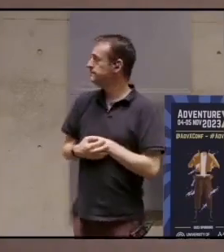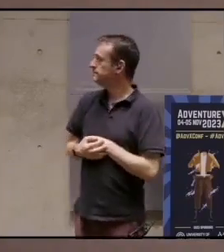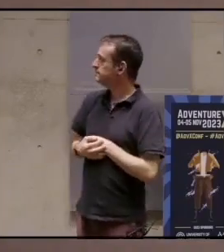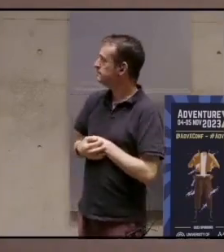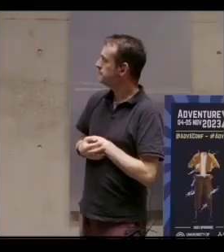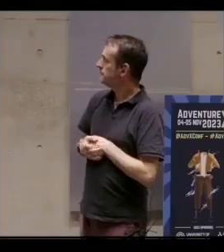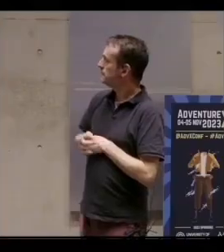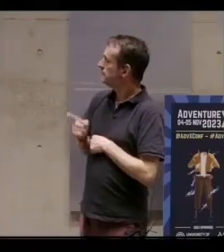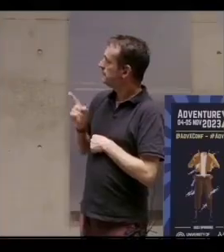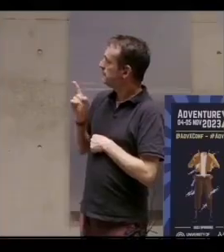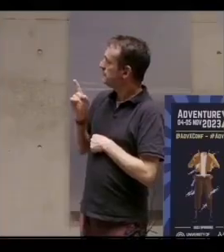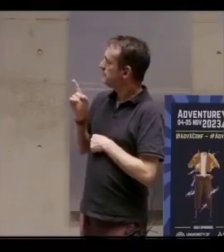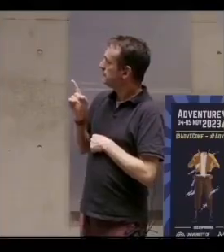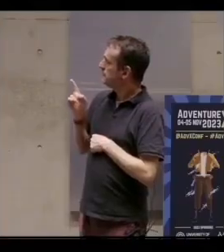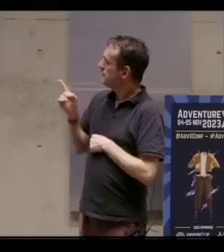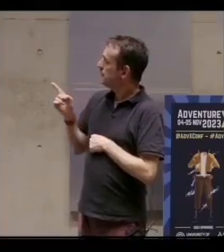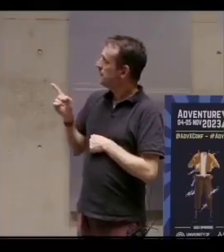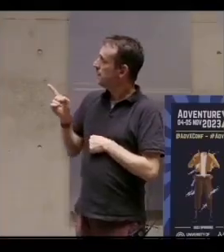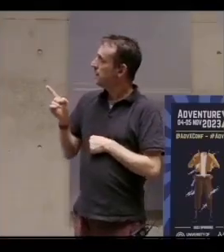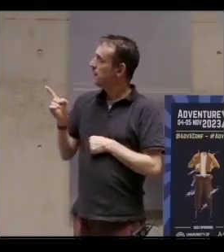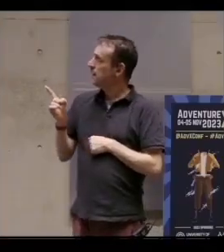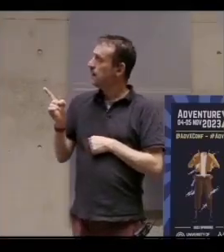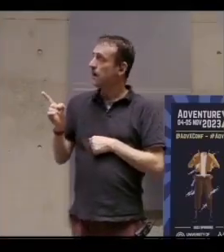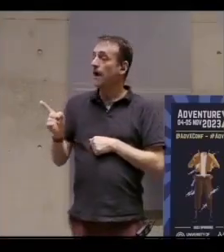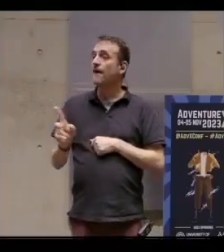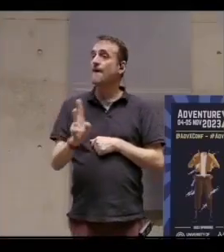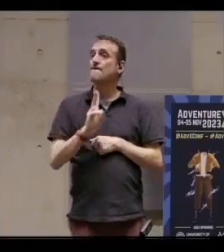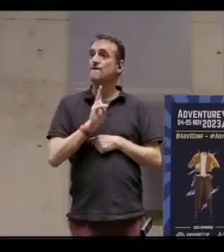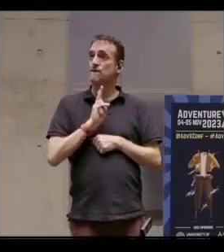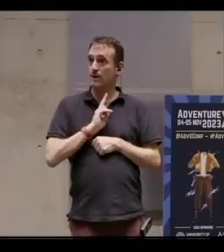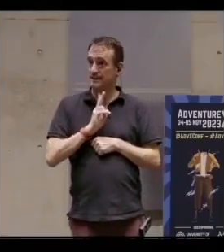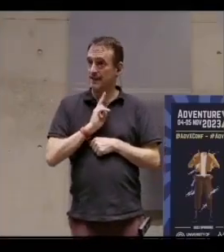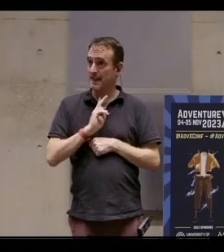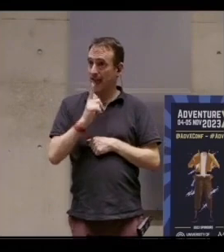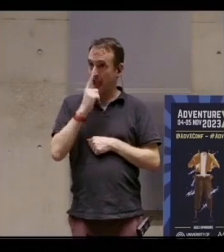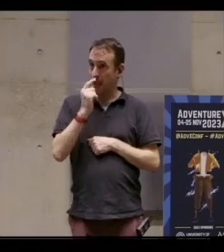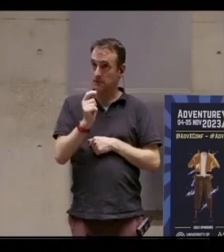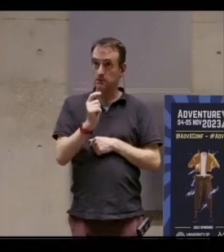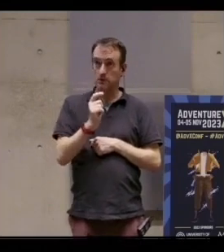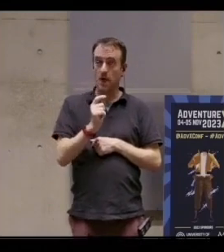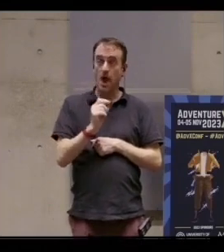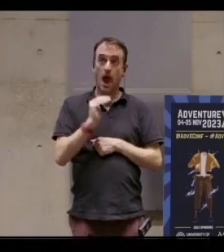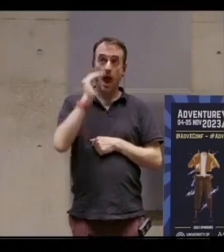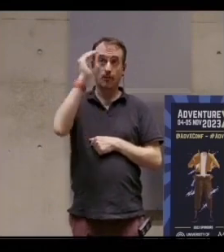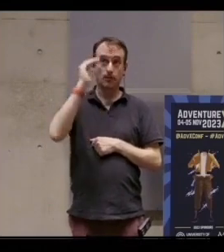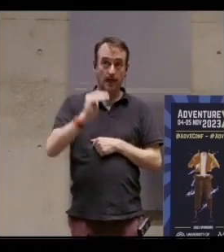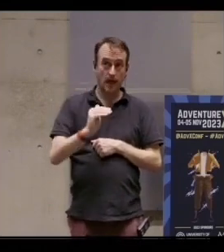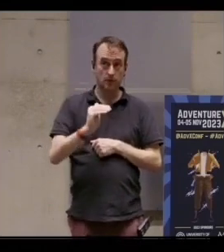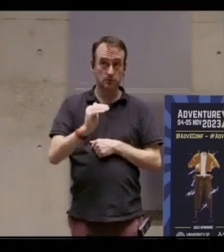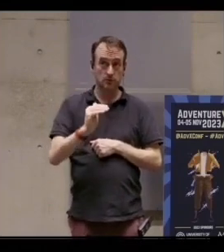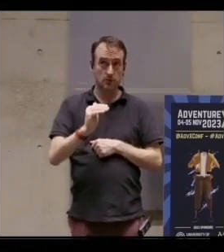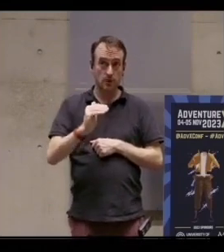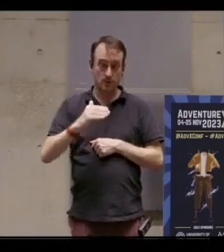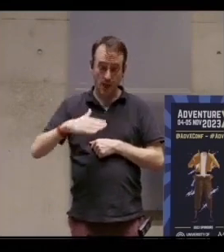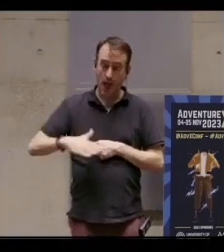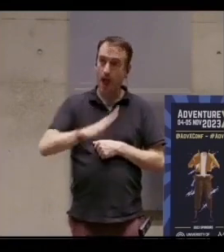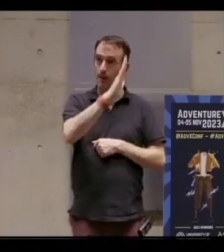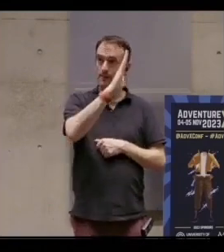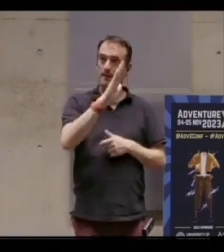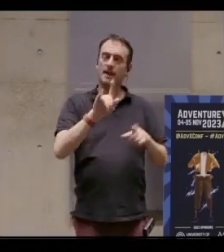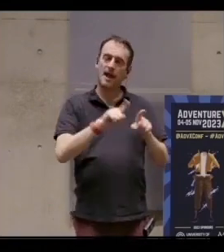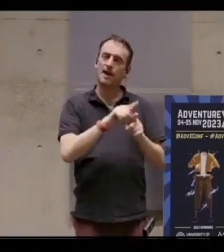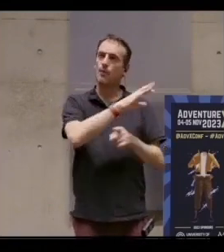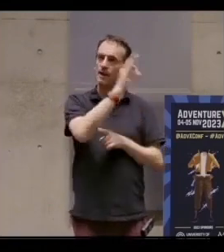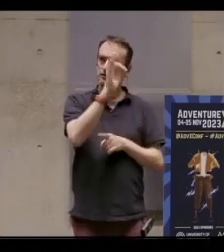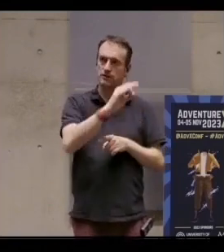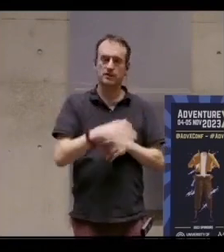busy. Every time I talk to you, you're busy. Now don't lose that final consonant in talk,